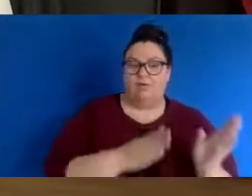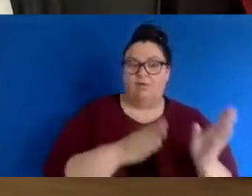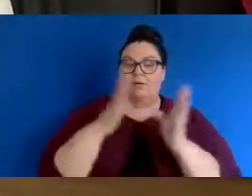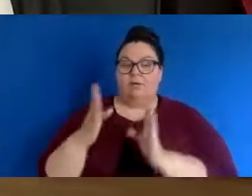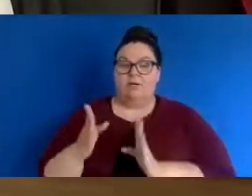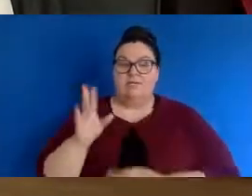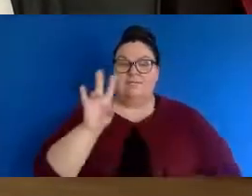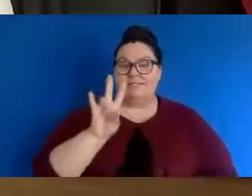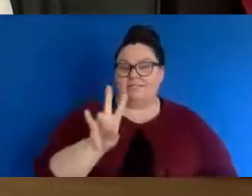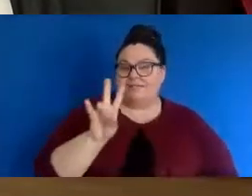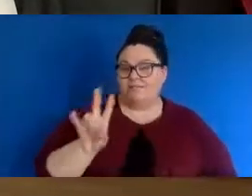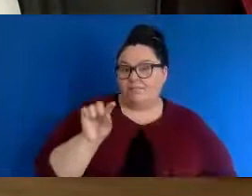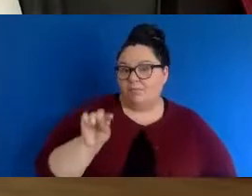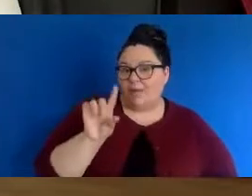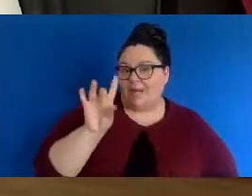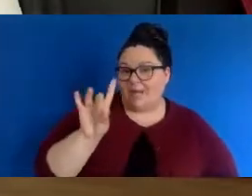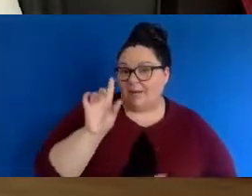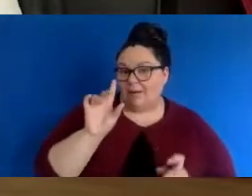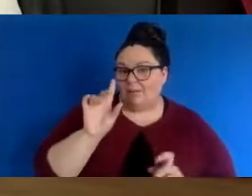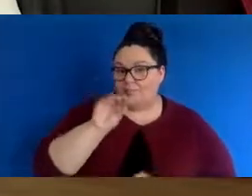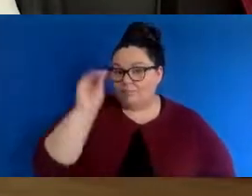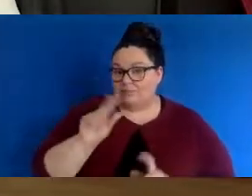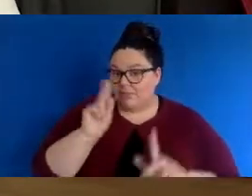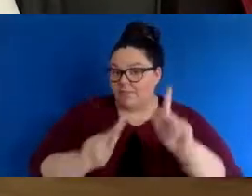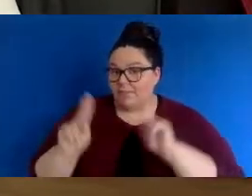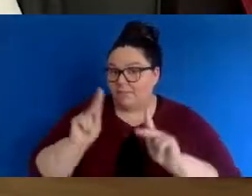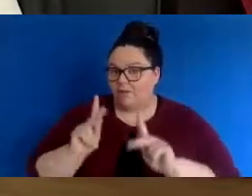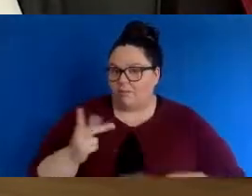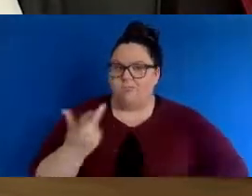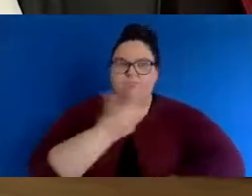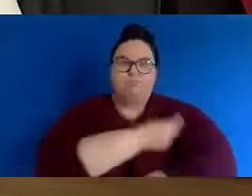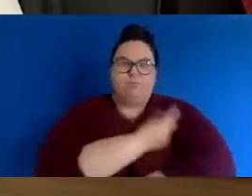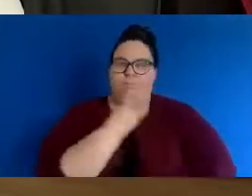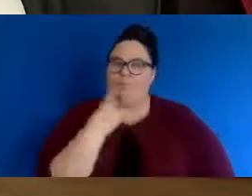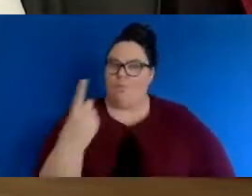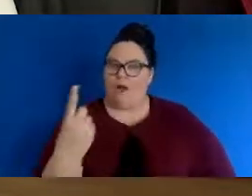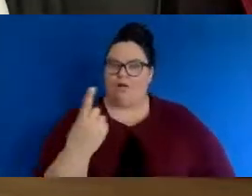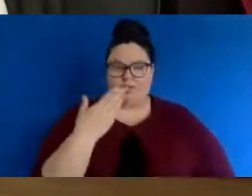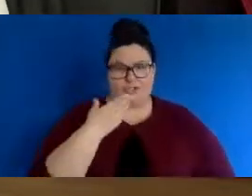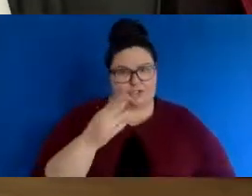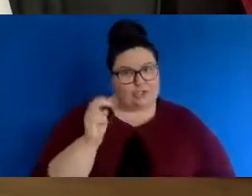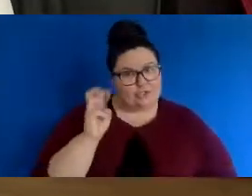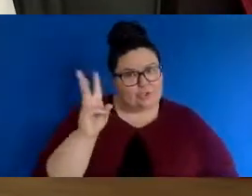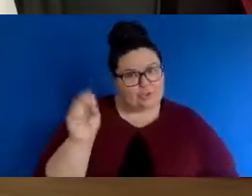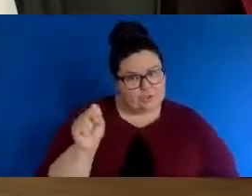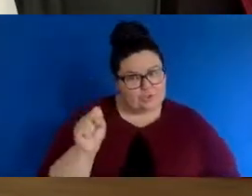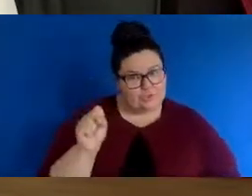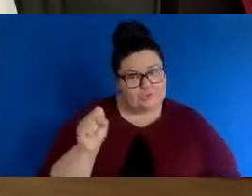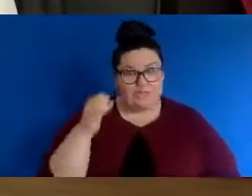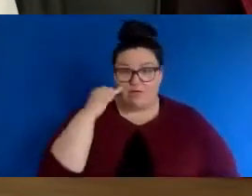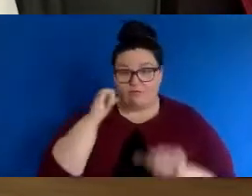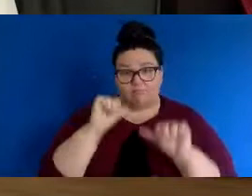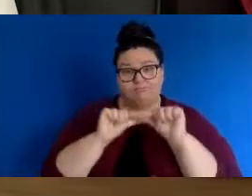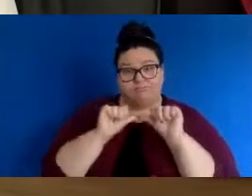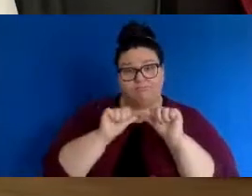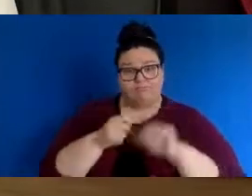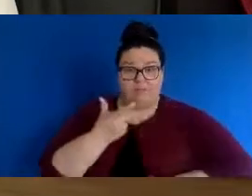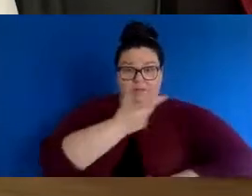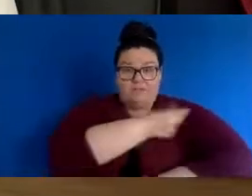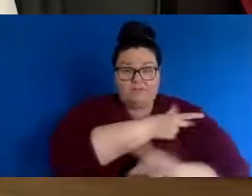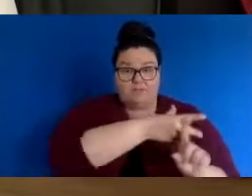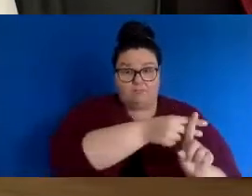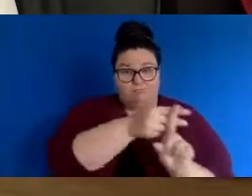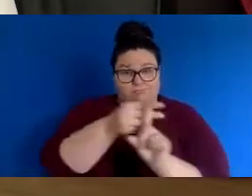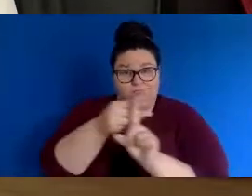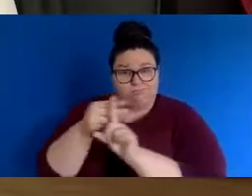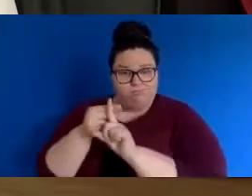with at least one vaccine dose. This is very good news. If we can keep up our current pace, we will reach our goal